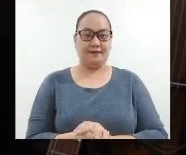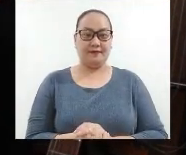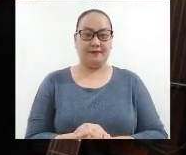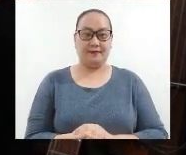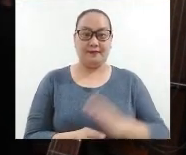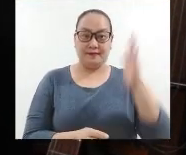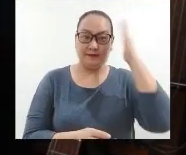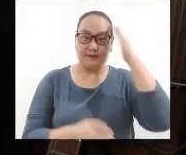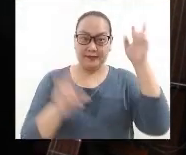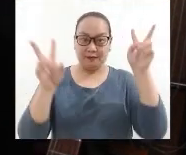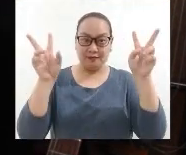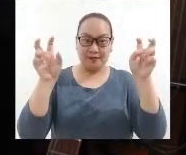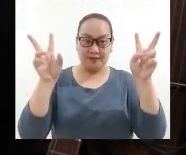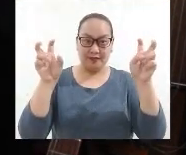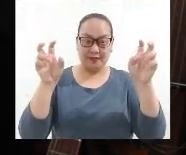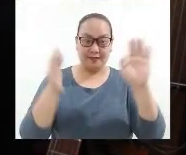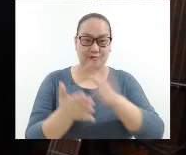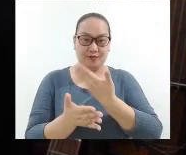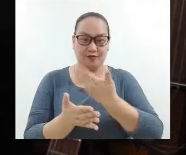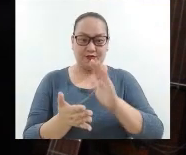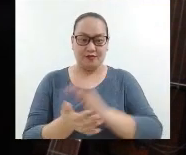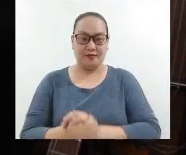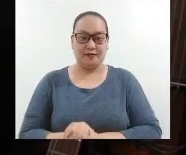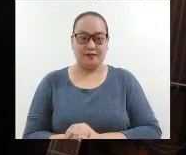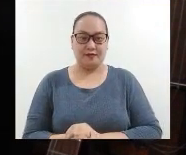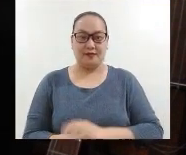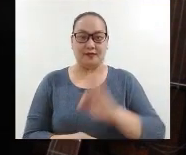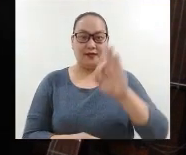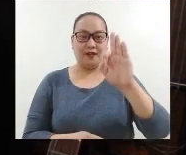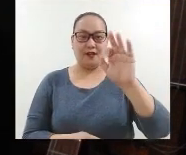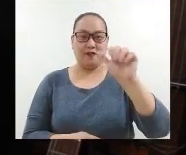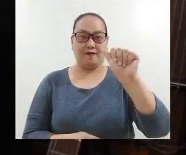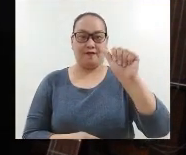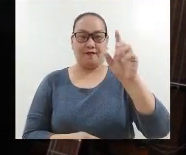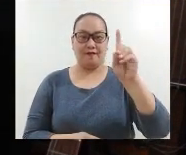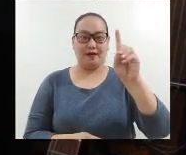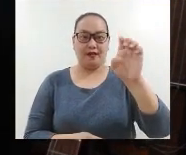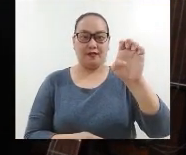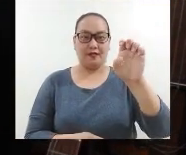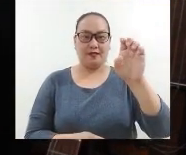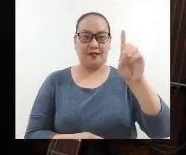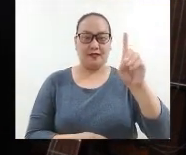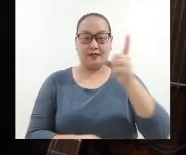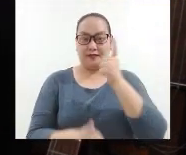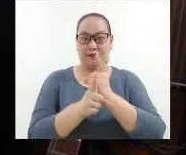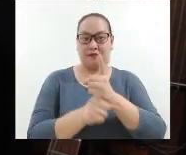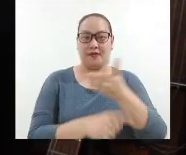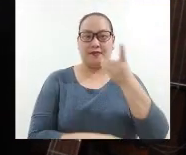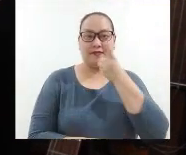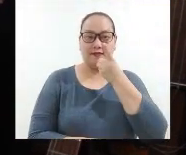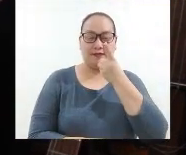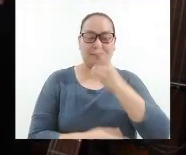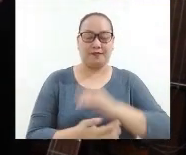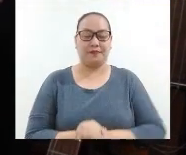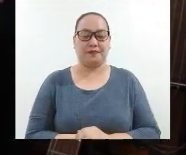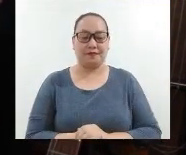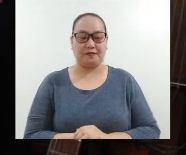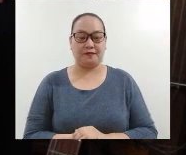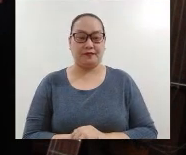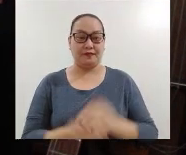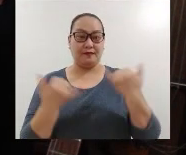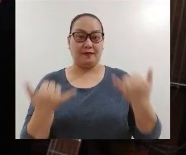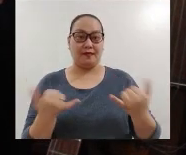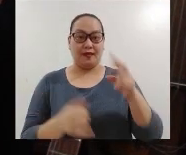The title of that song? I think, sir, it's Faded. Correct, Dino. That is Faded. Now, there